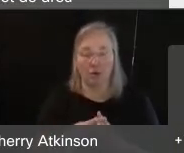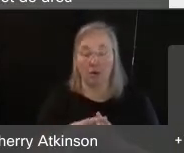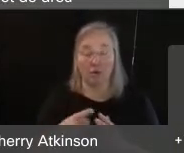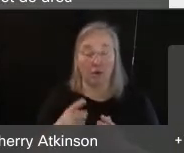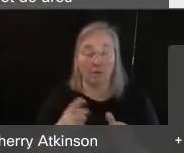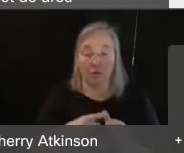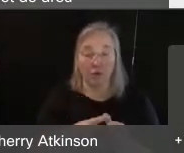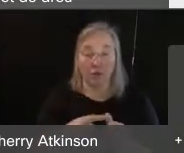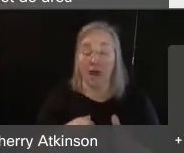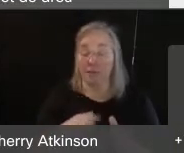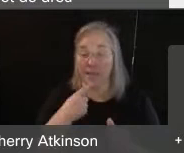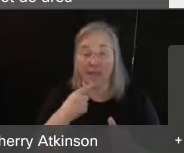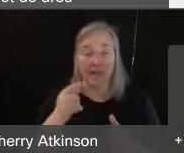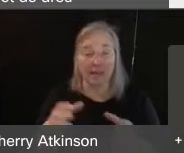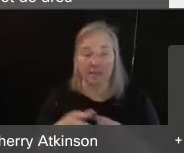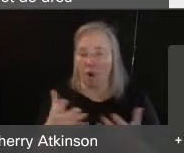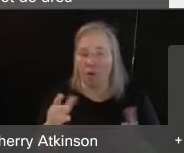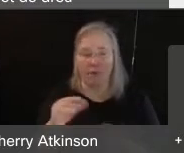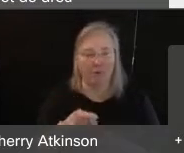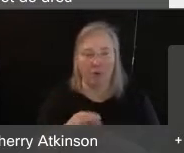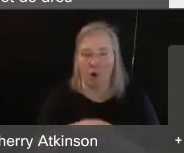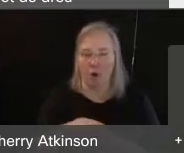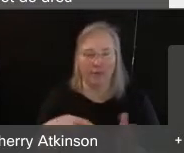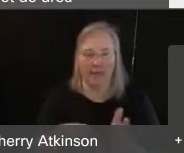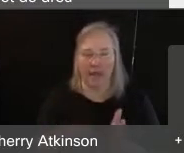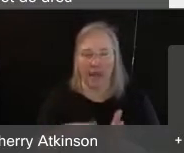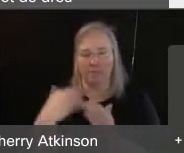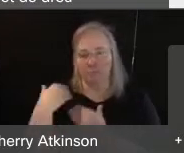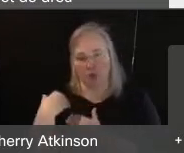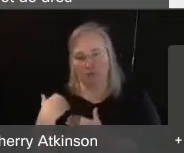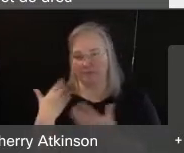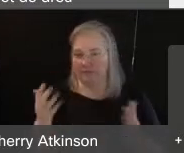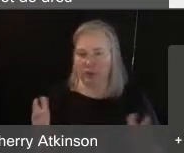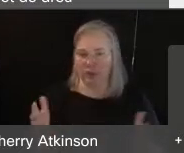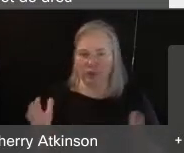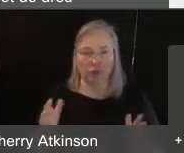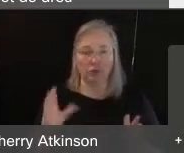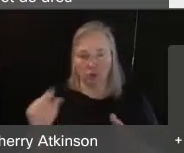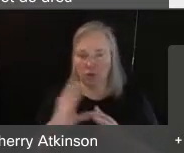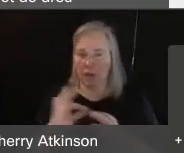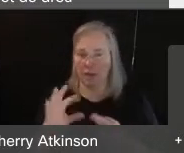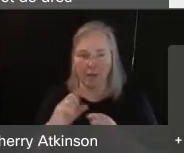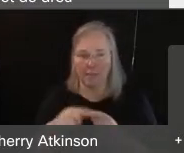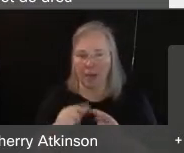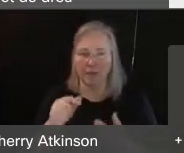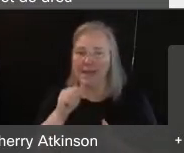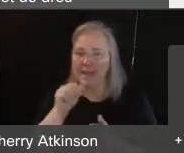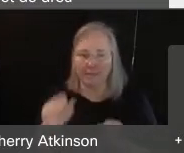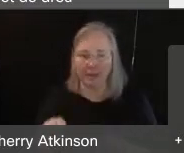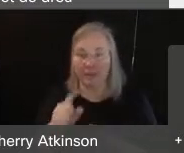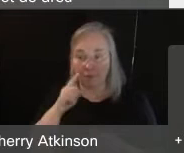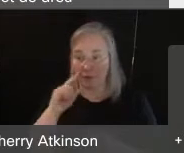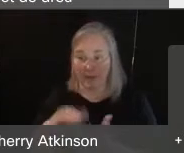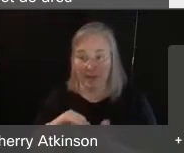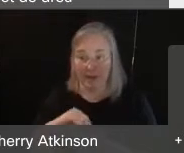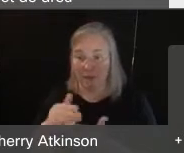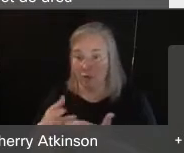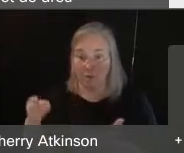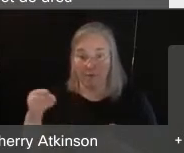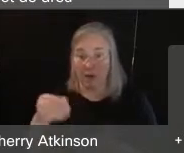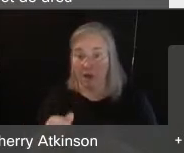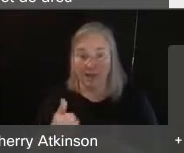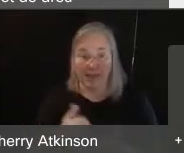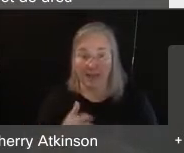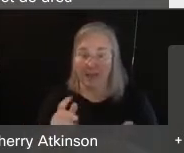on the debt burden and your comments around the inability for that to fund anything. I don't think that that's open